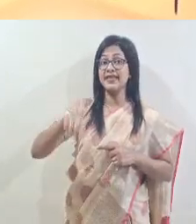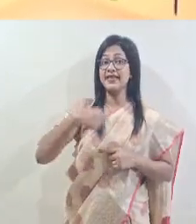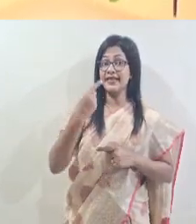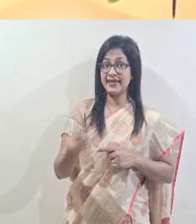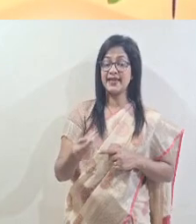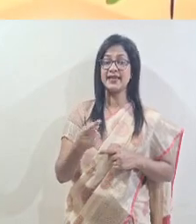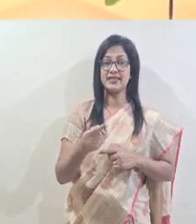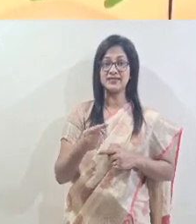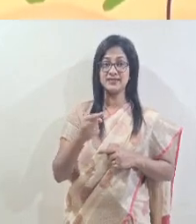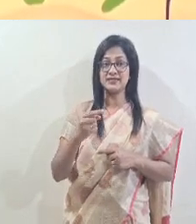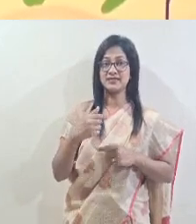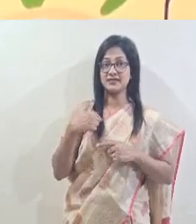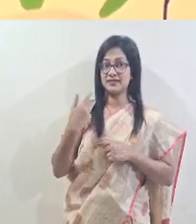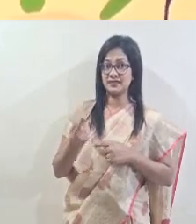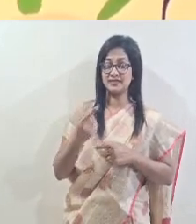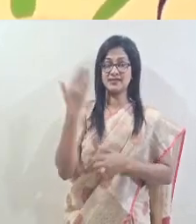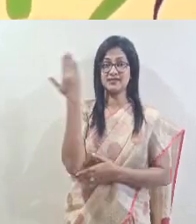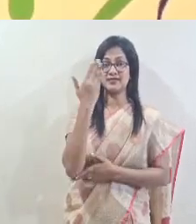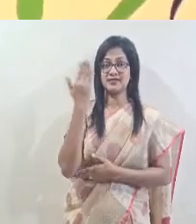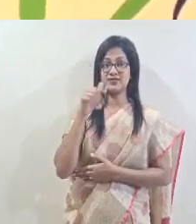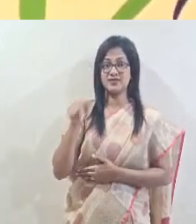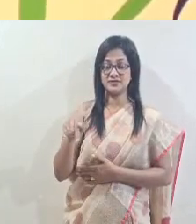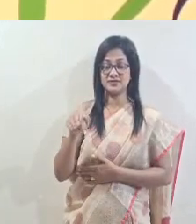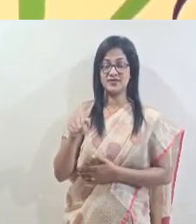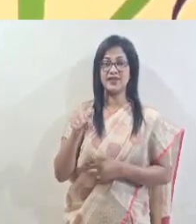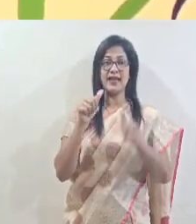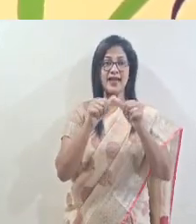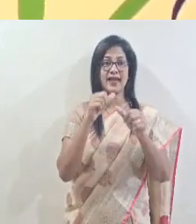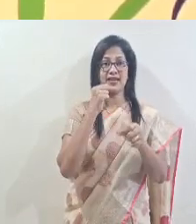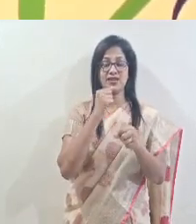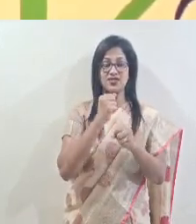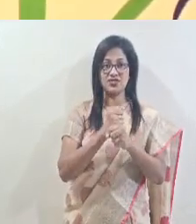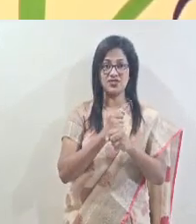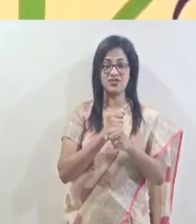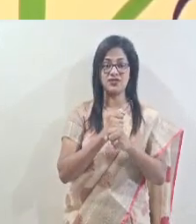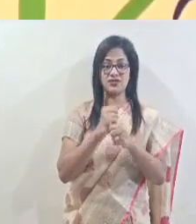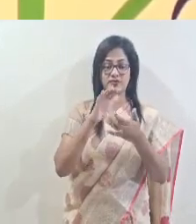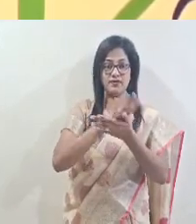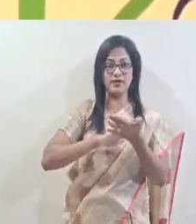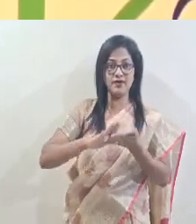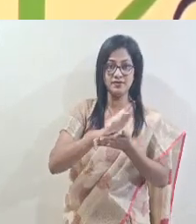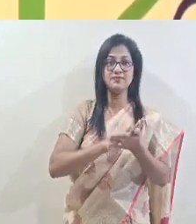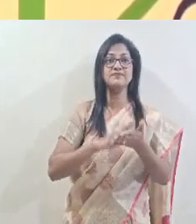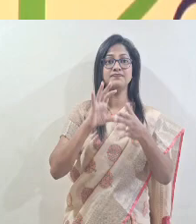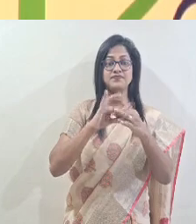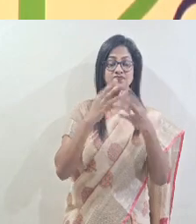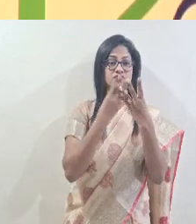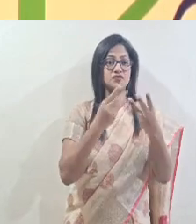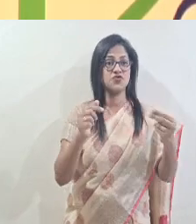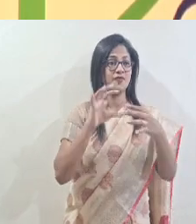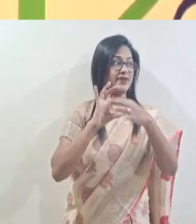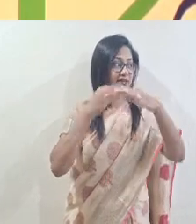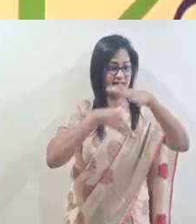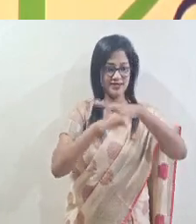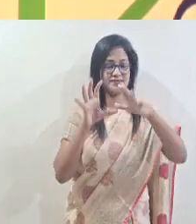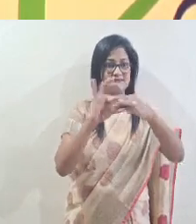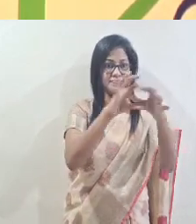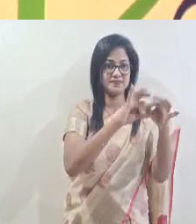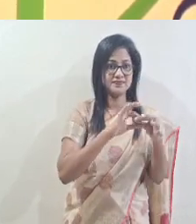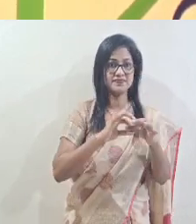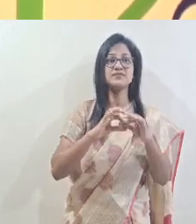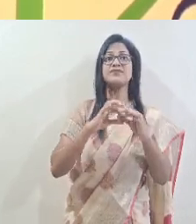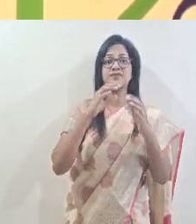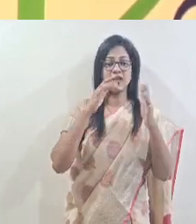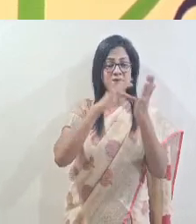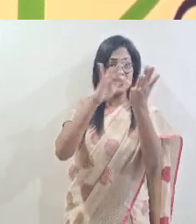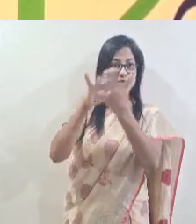Next, we have a GIS-based approach to solve sustainable port hinterland connectivity by proposing optimal